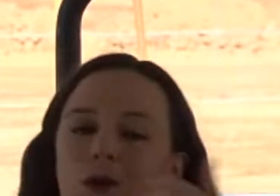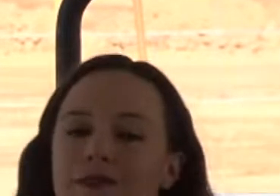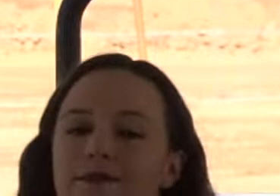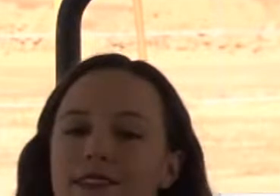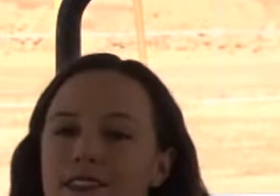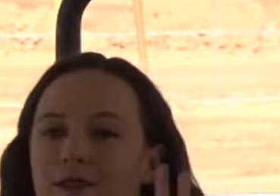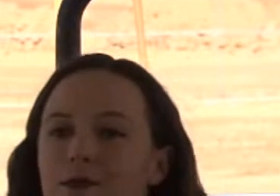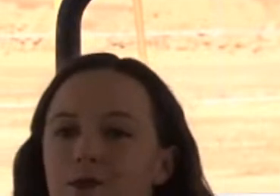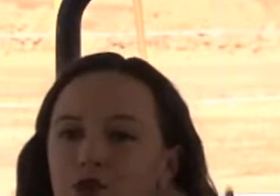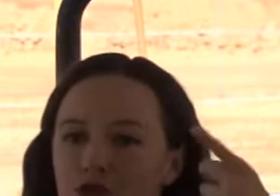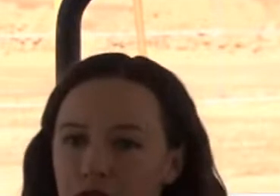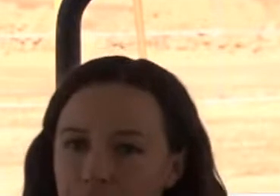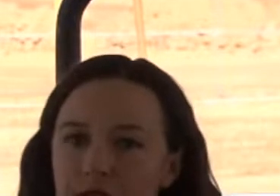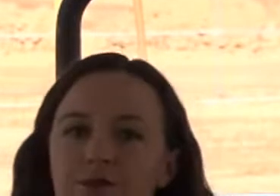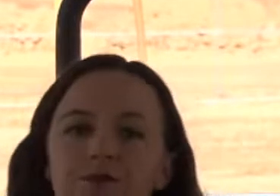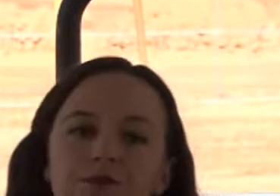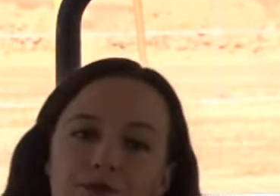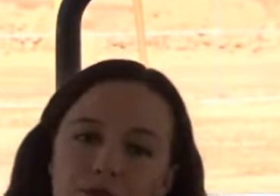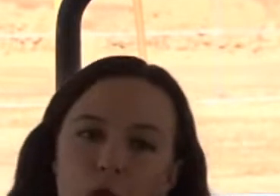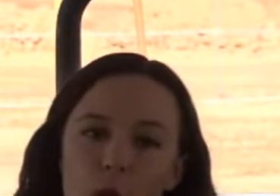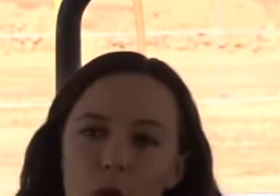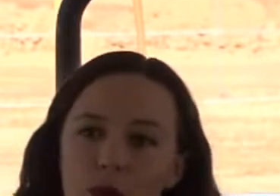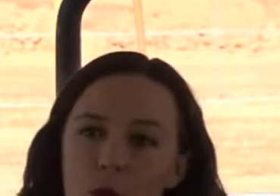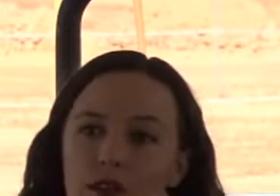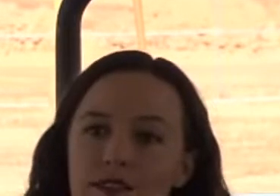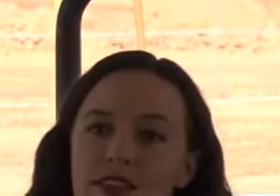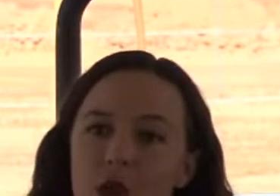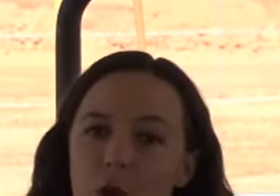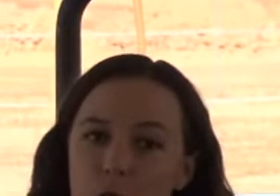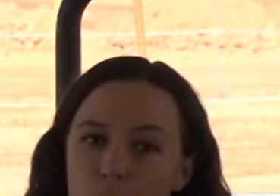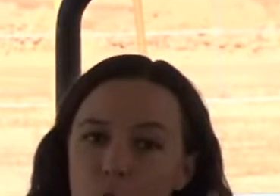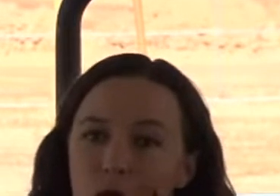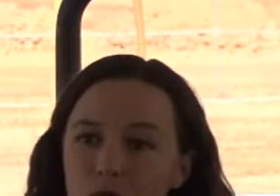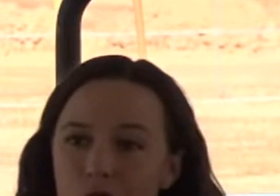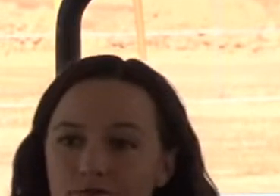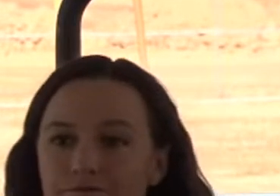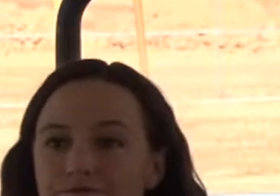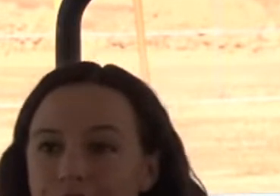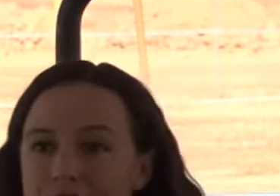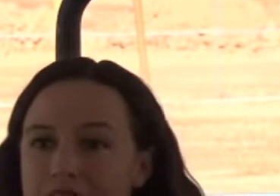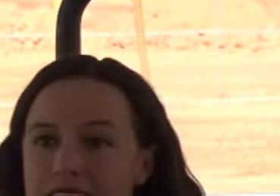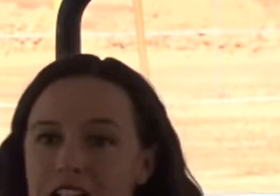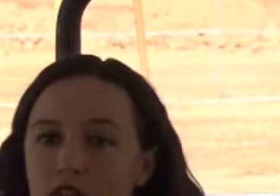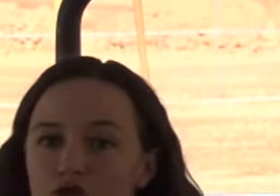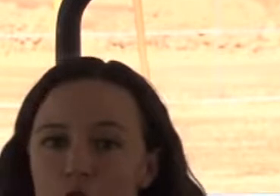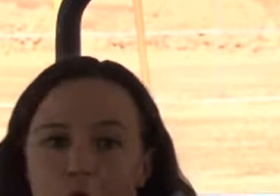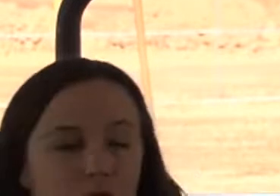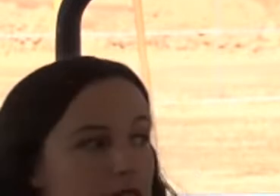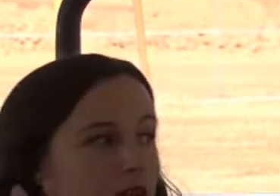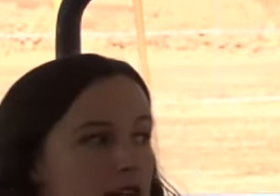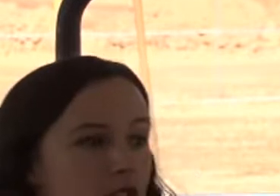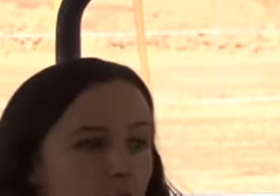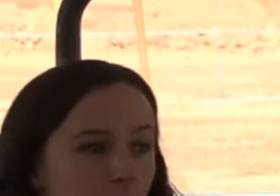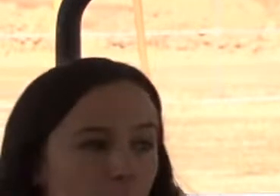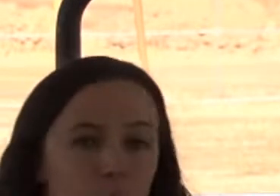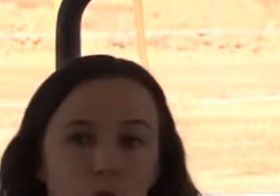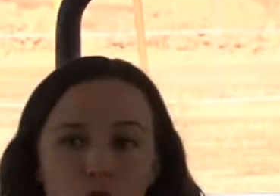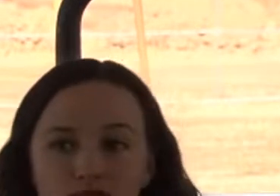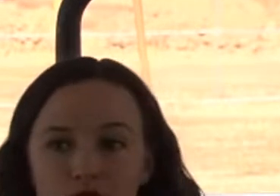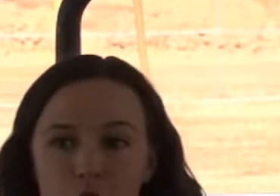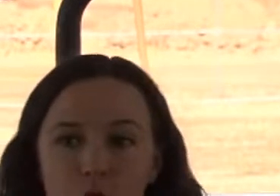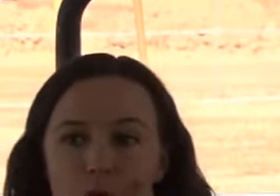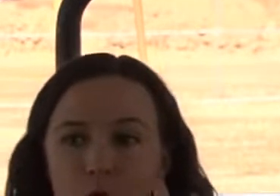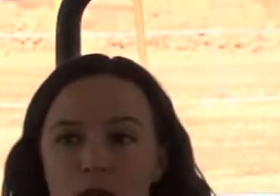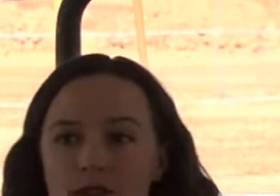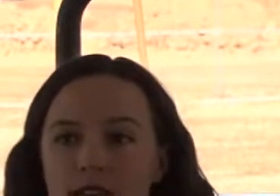special event. Really want to thank you for taking out time out of your busy schedules to join us for this